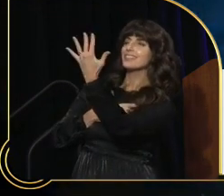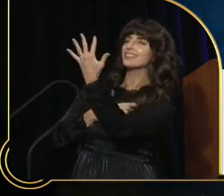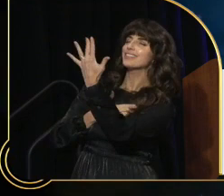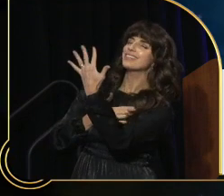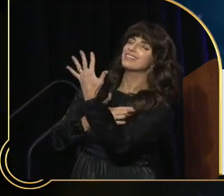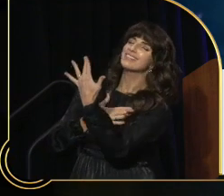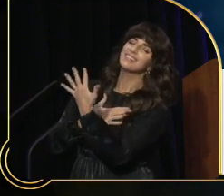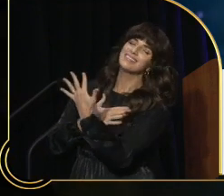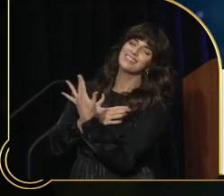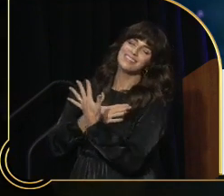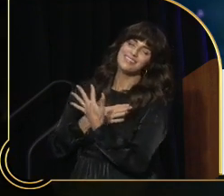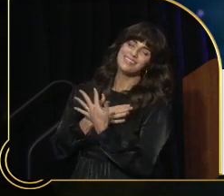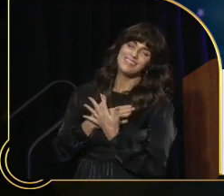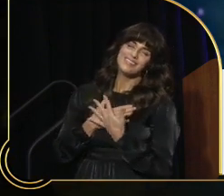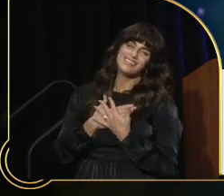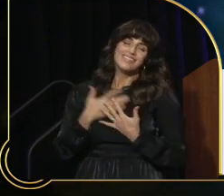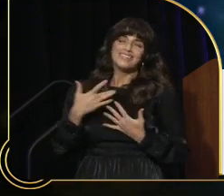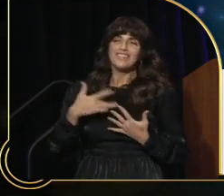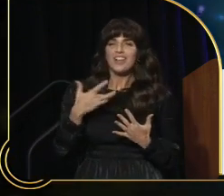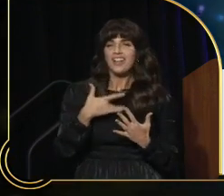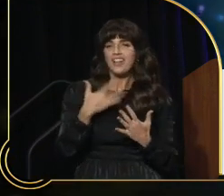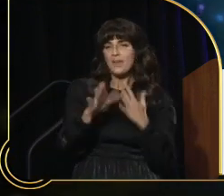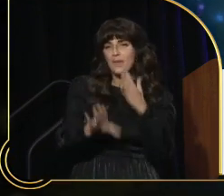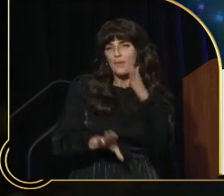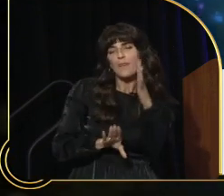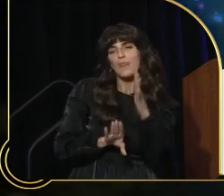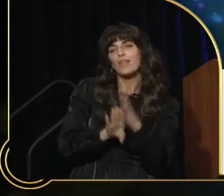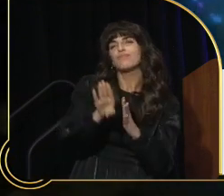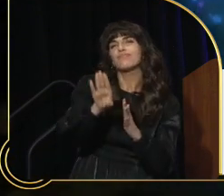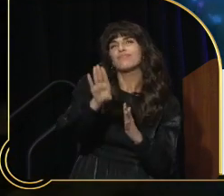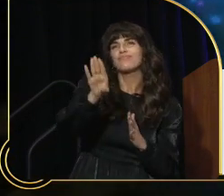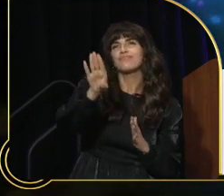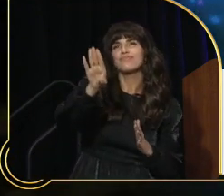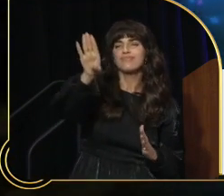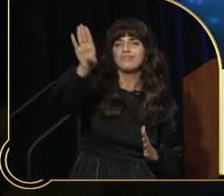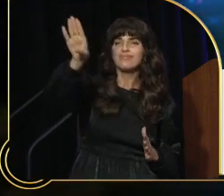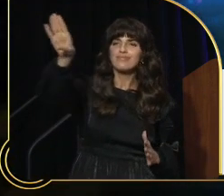sunshine. When you're with me, I can fly.